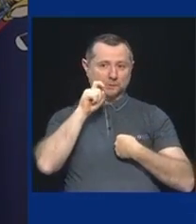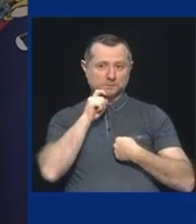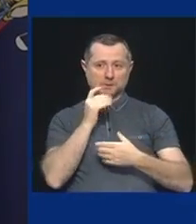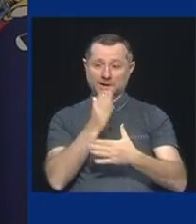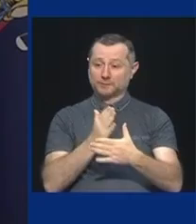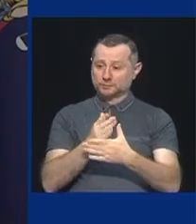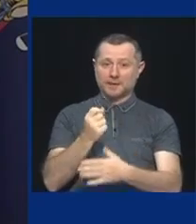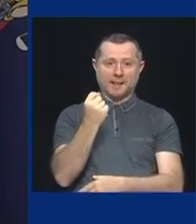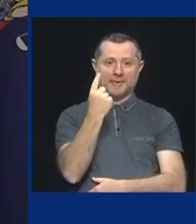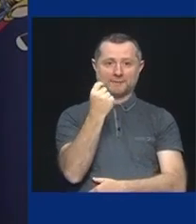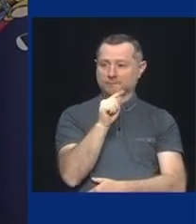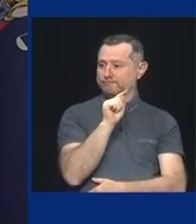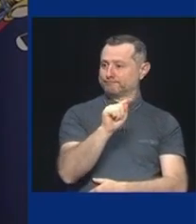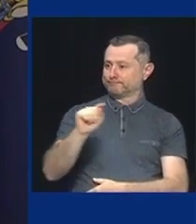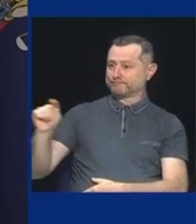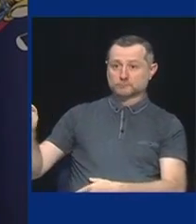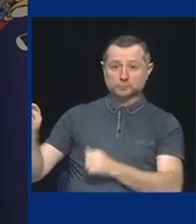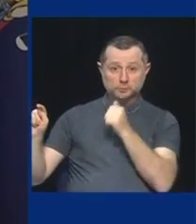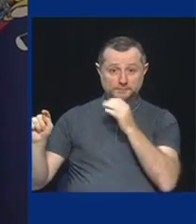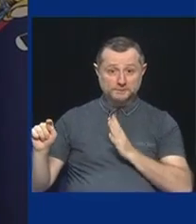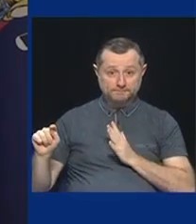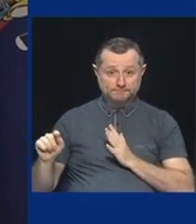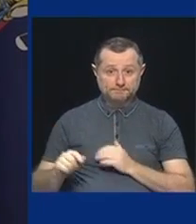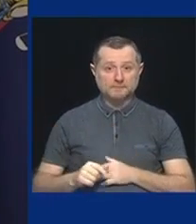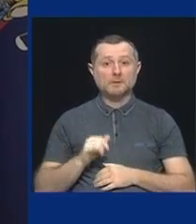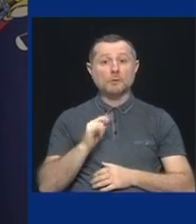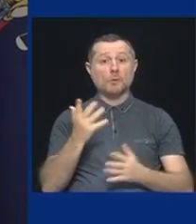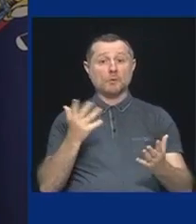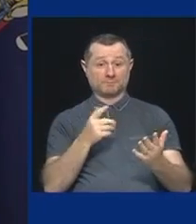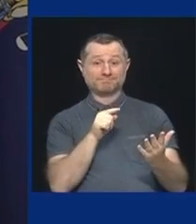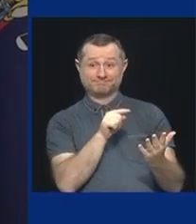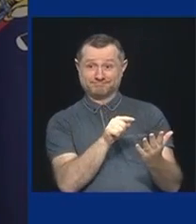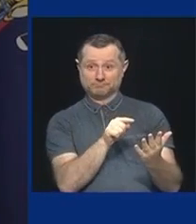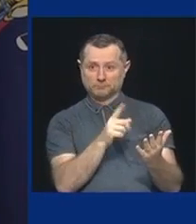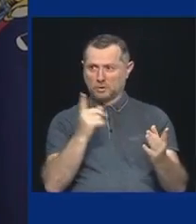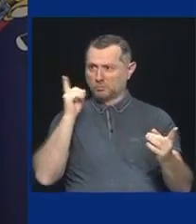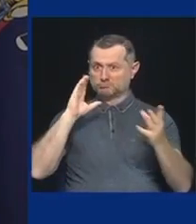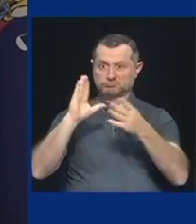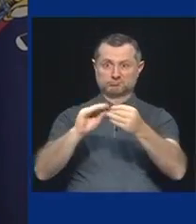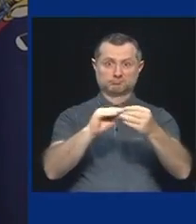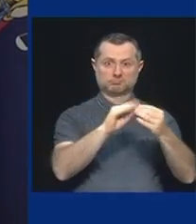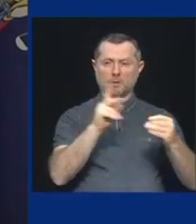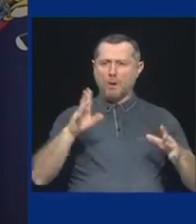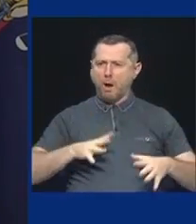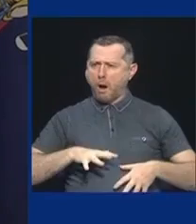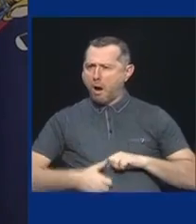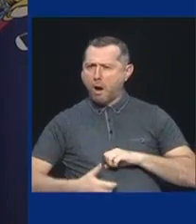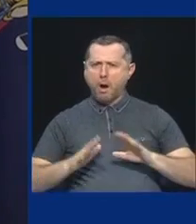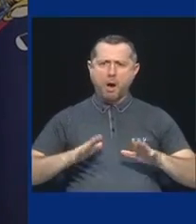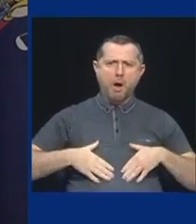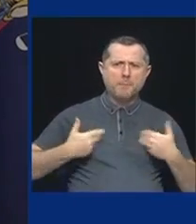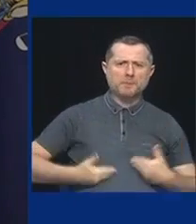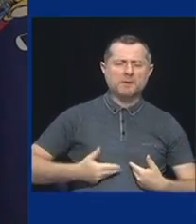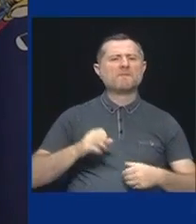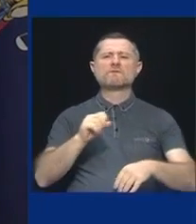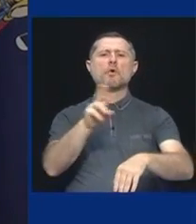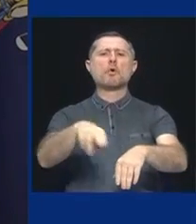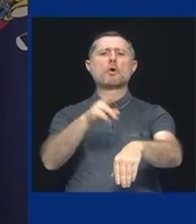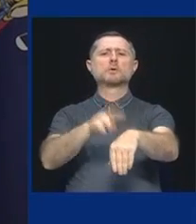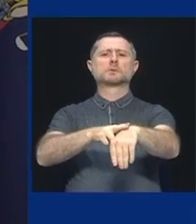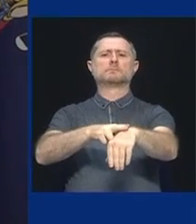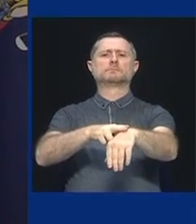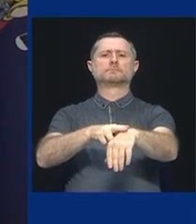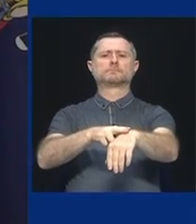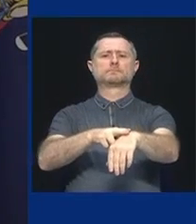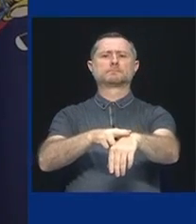saw and reacted to. The reaction was outrage. It should have been. However,